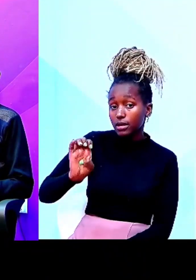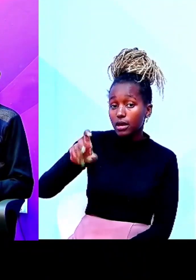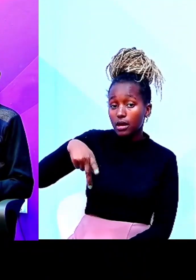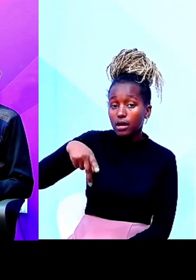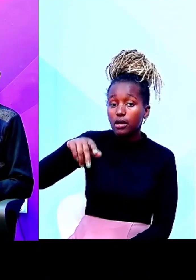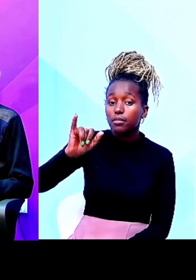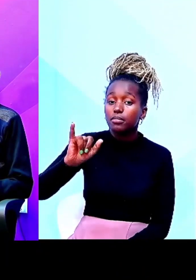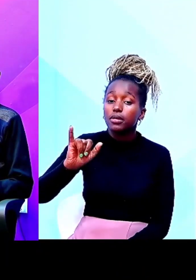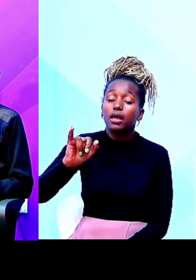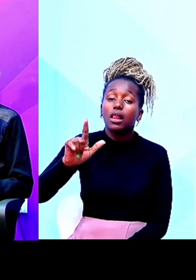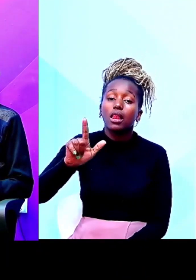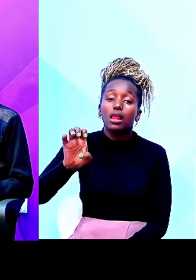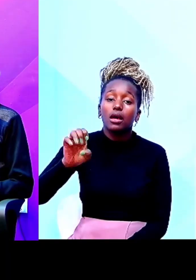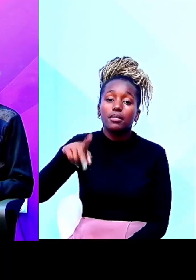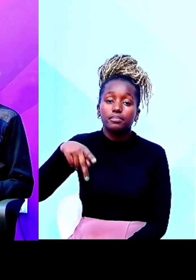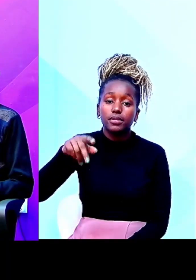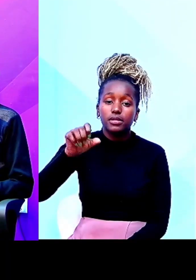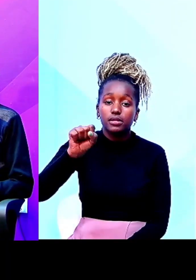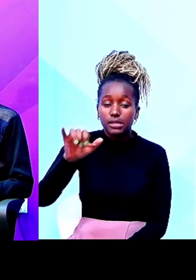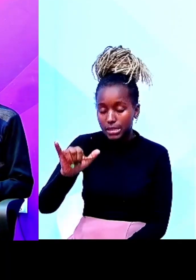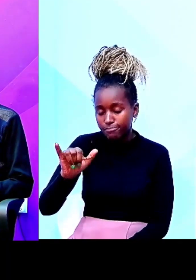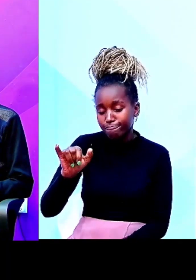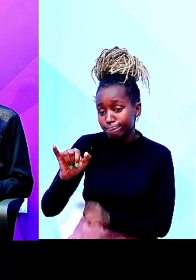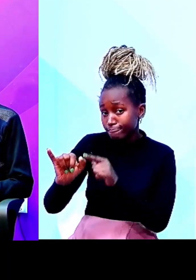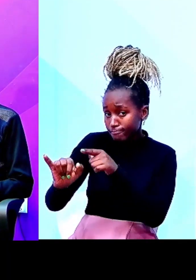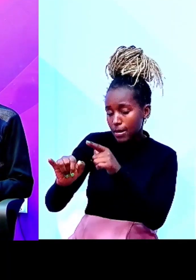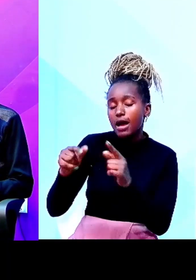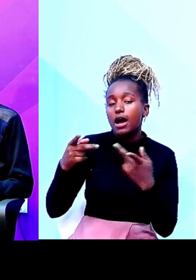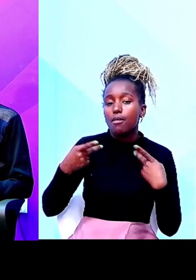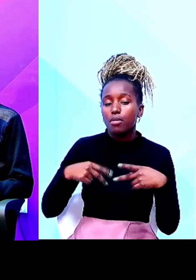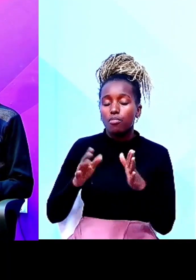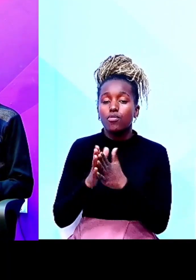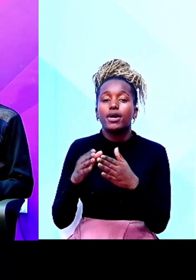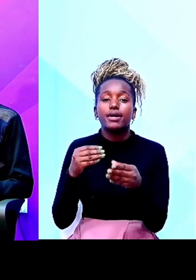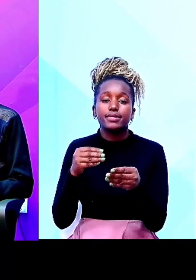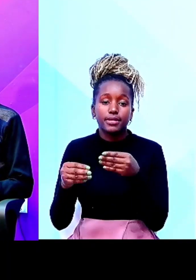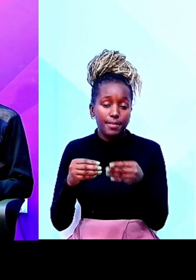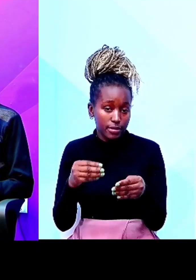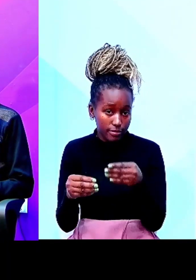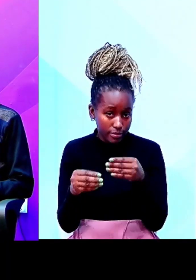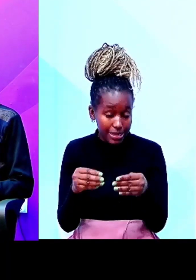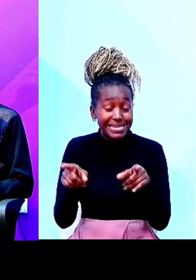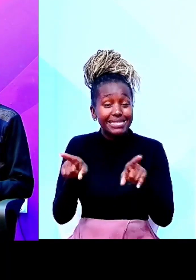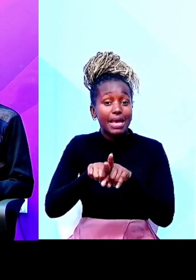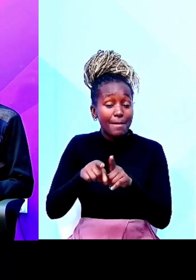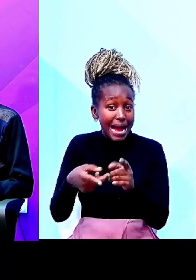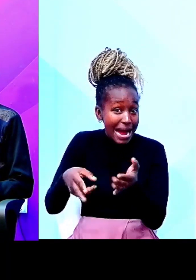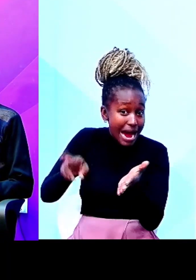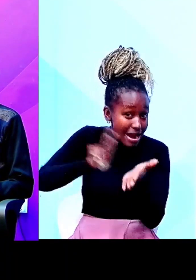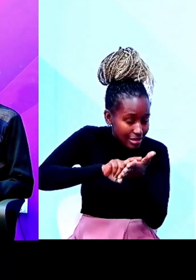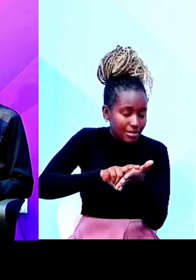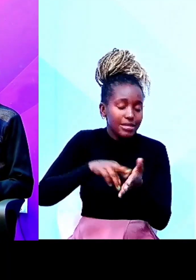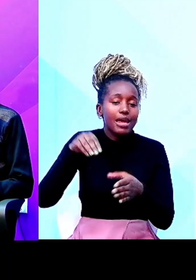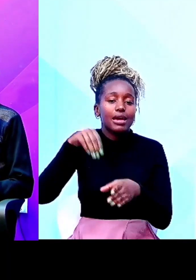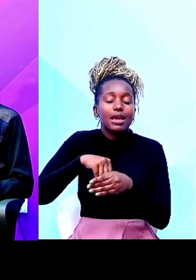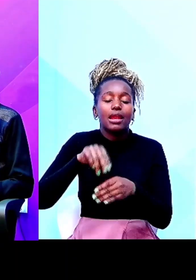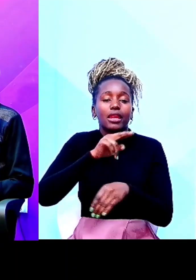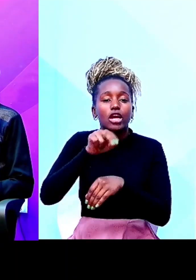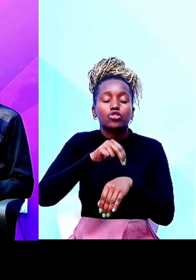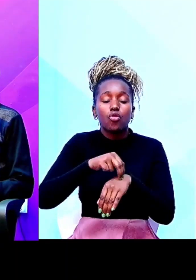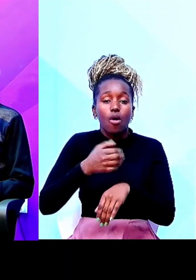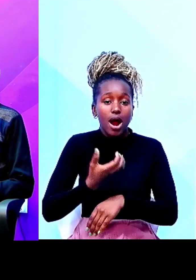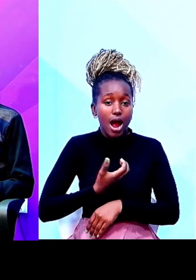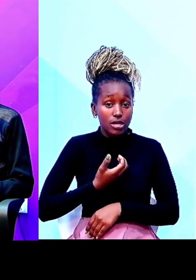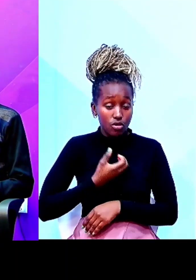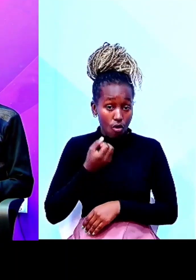categorized as persons with disability, and we are even registered with the National Council as persons